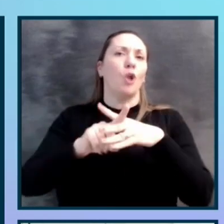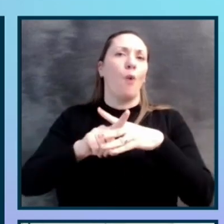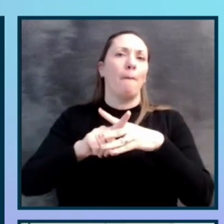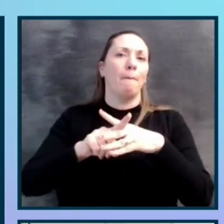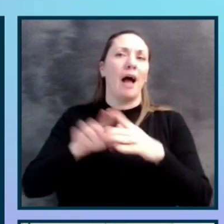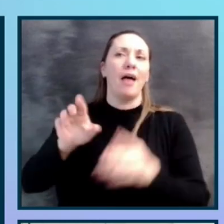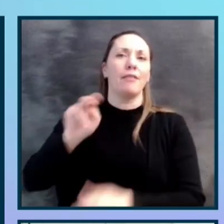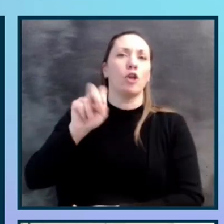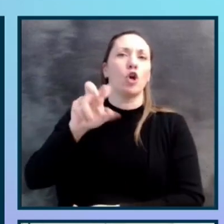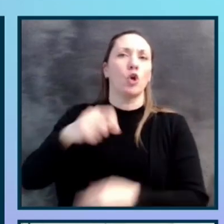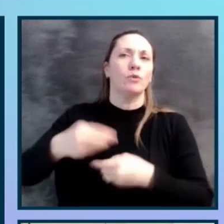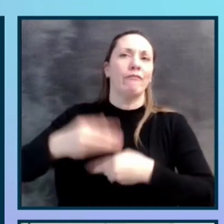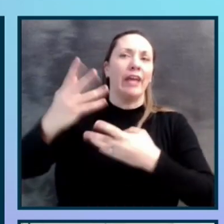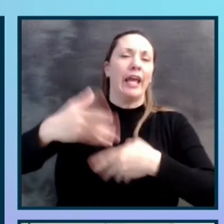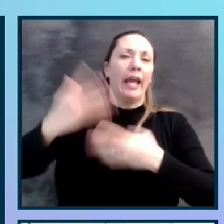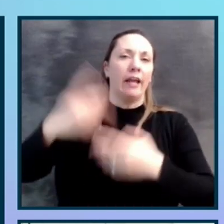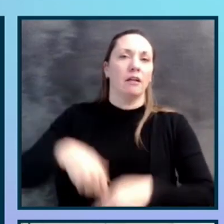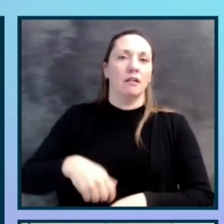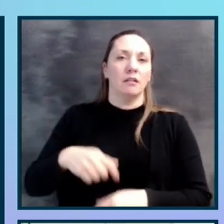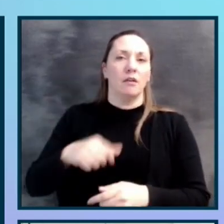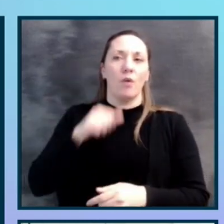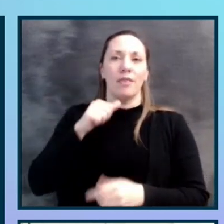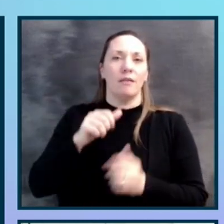to control whether it shows up there or not.